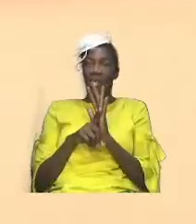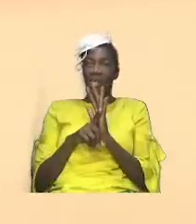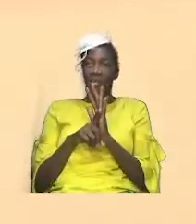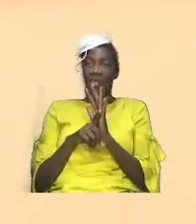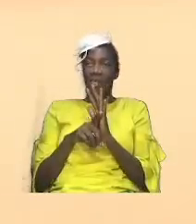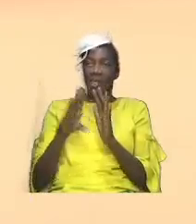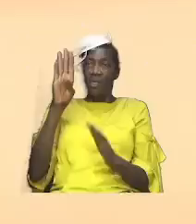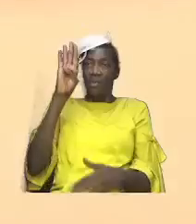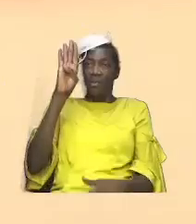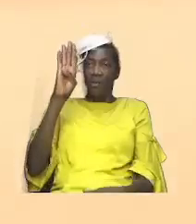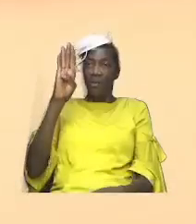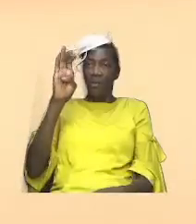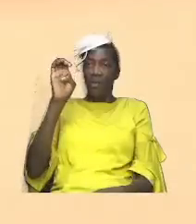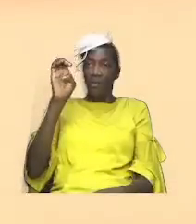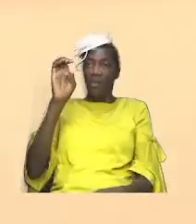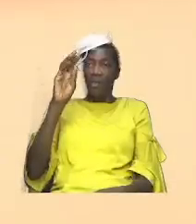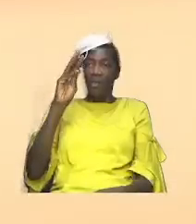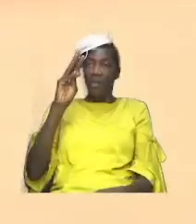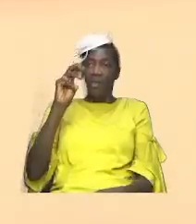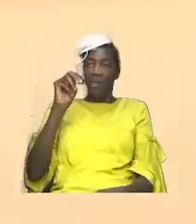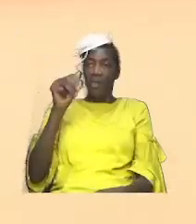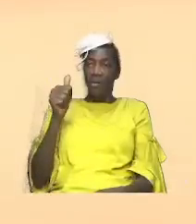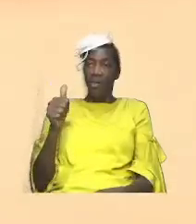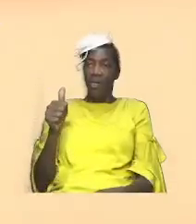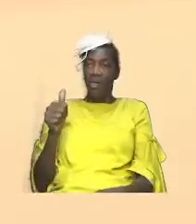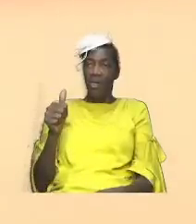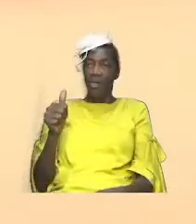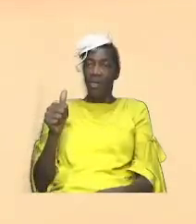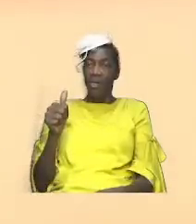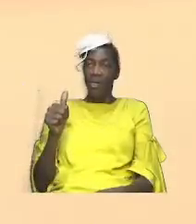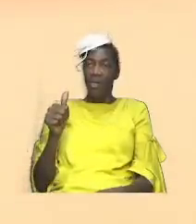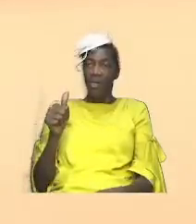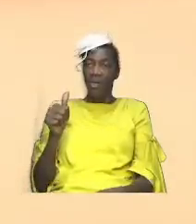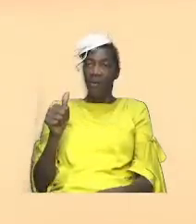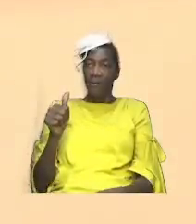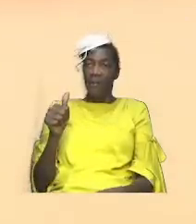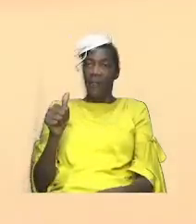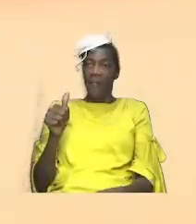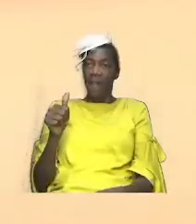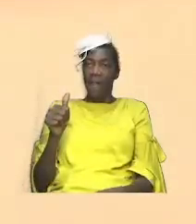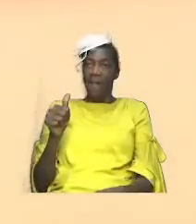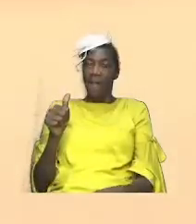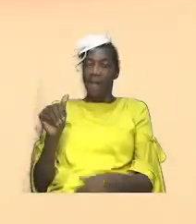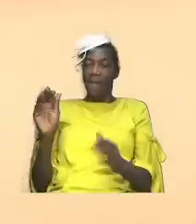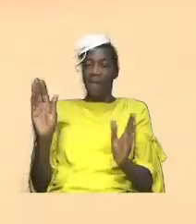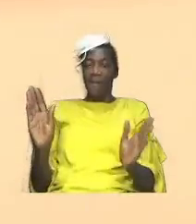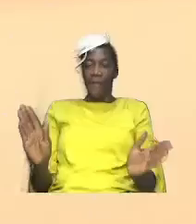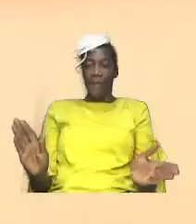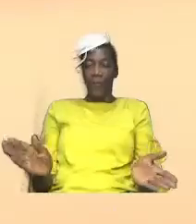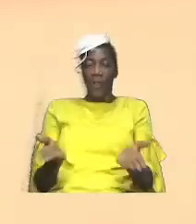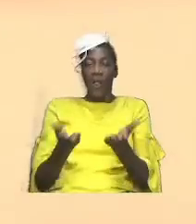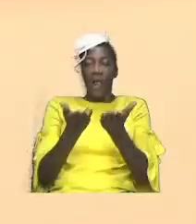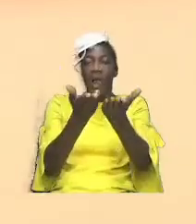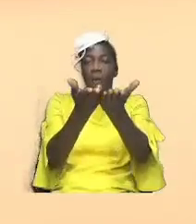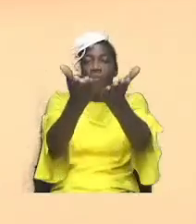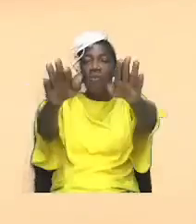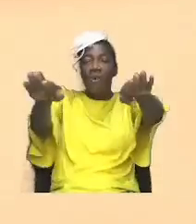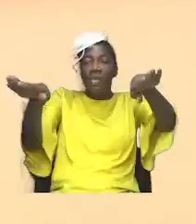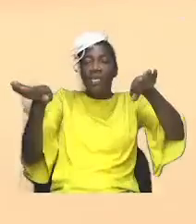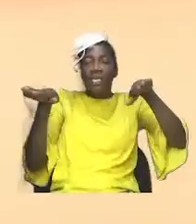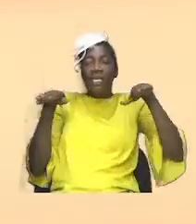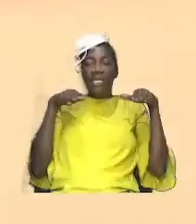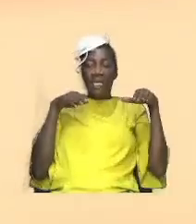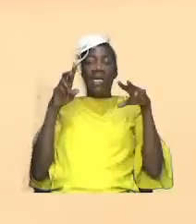bema, yes, is that Greek word. And it talks about that person, that judge sitting on that raised platform. And it is going to